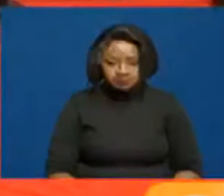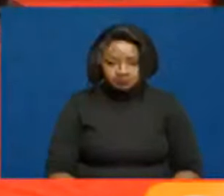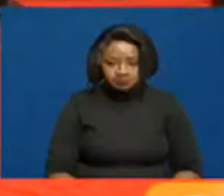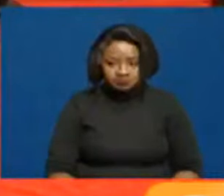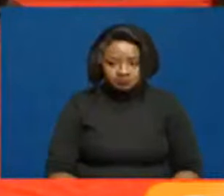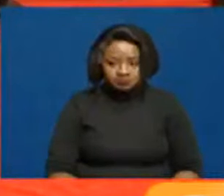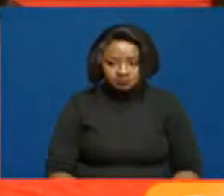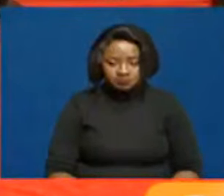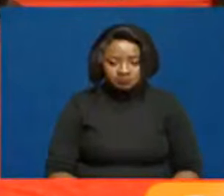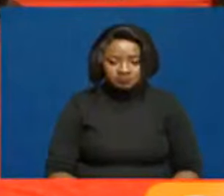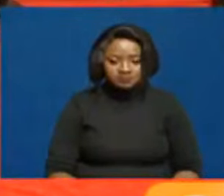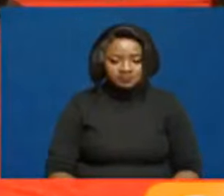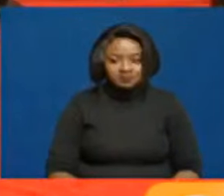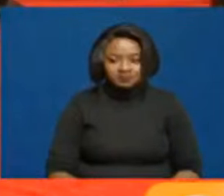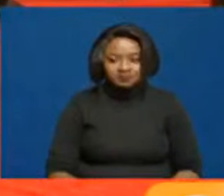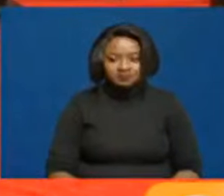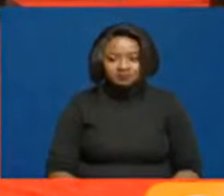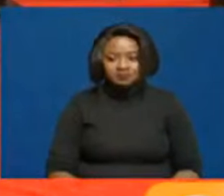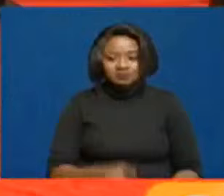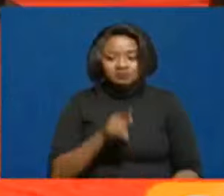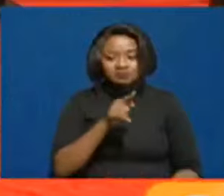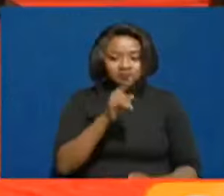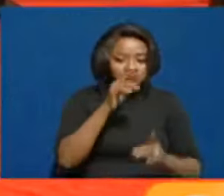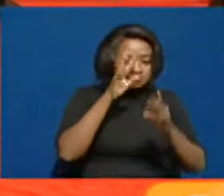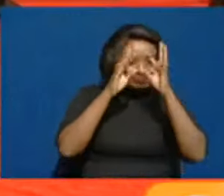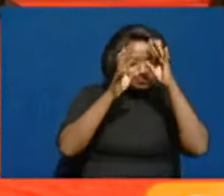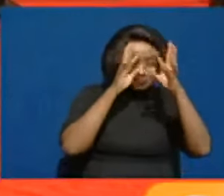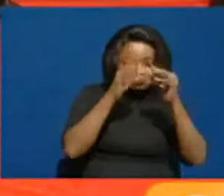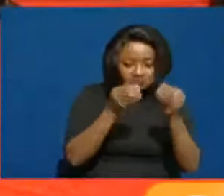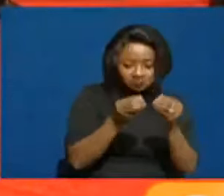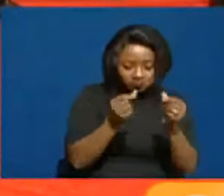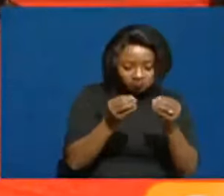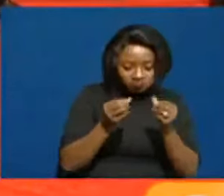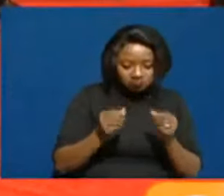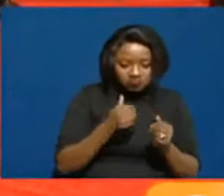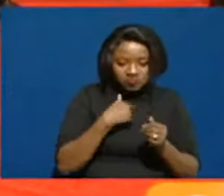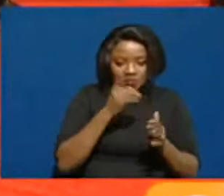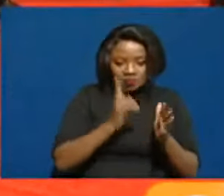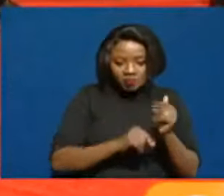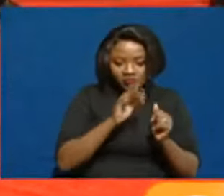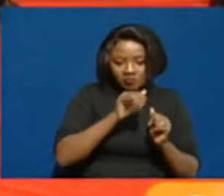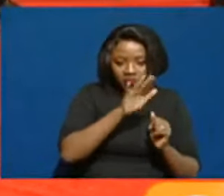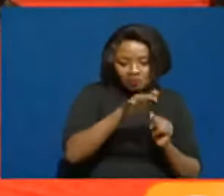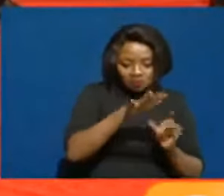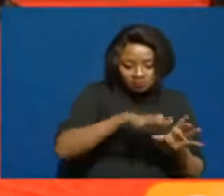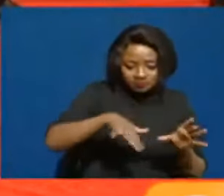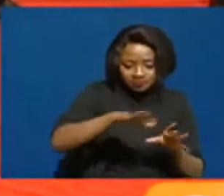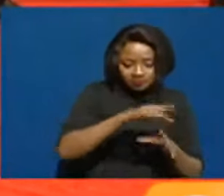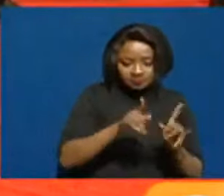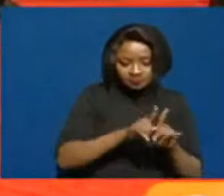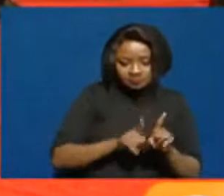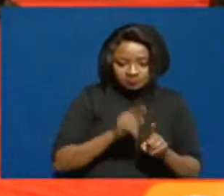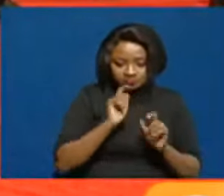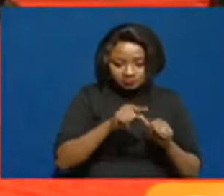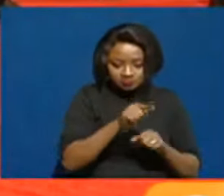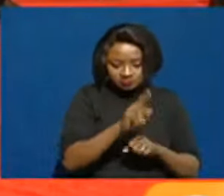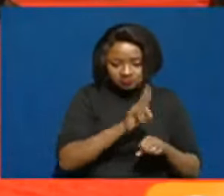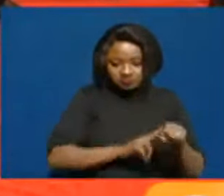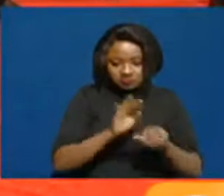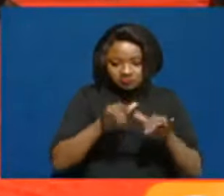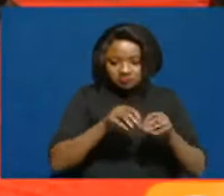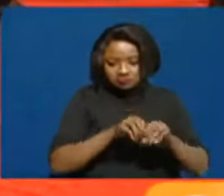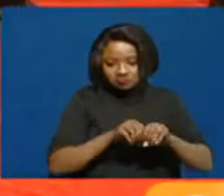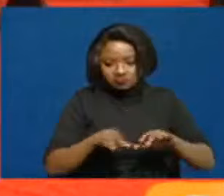this. What are some of the innovative waste management solutions that you've seen around where you are, and how can that be cascaded to other different counties as